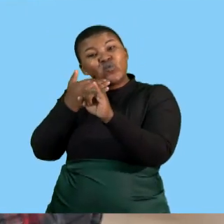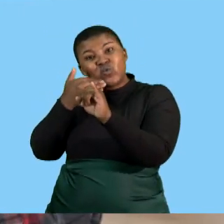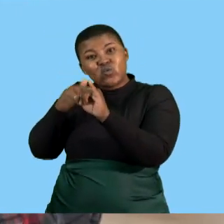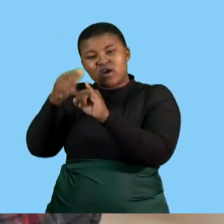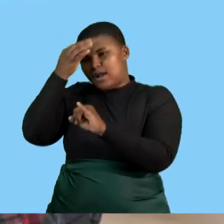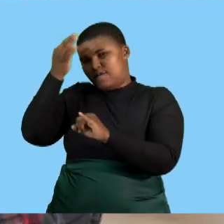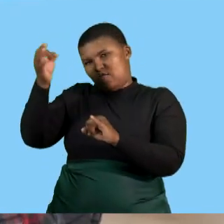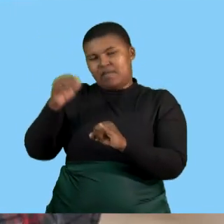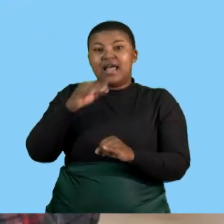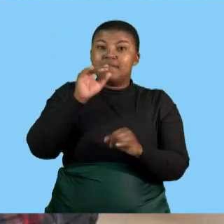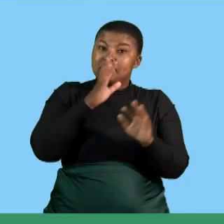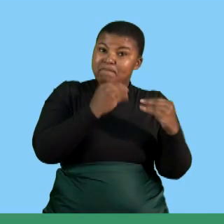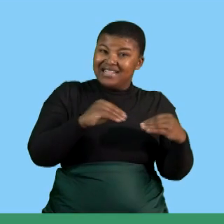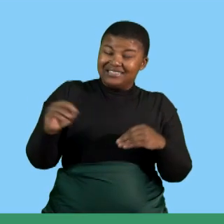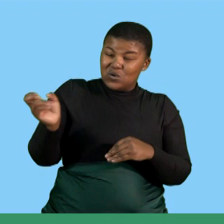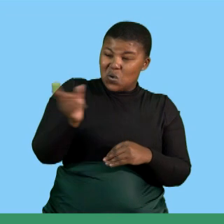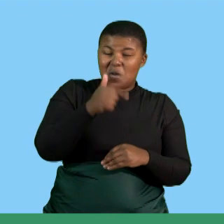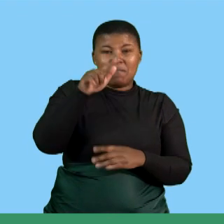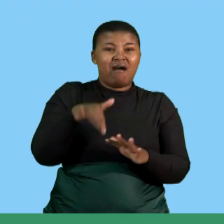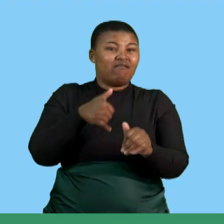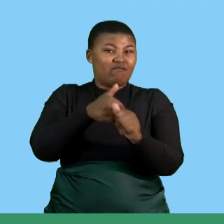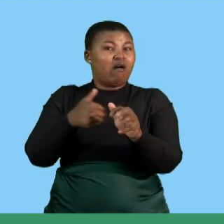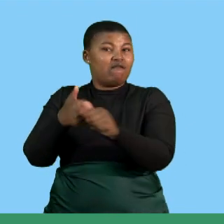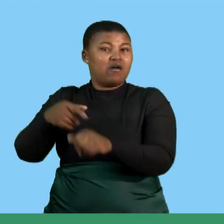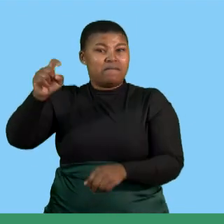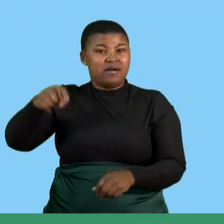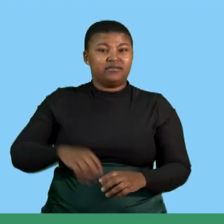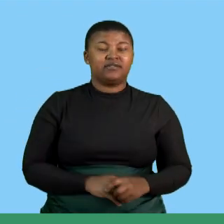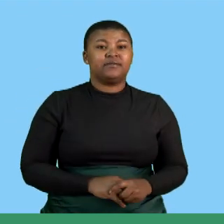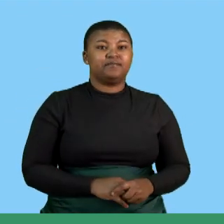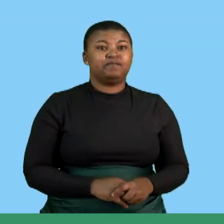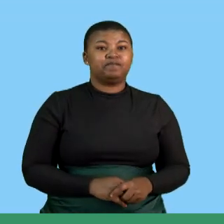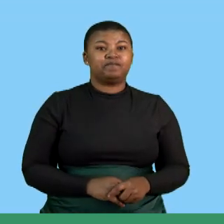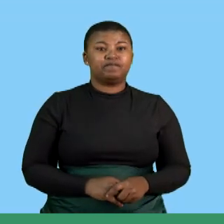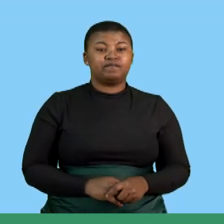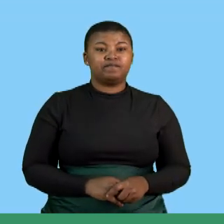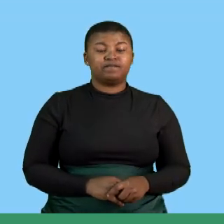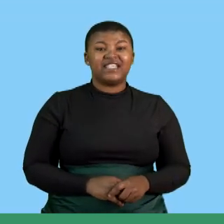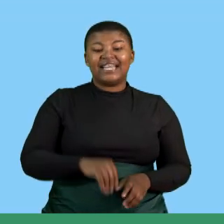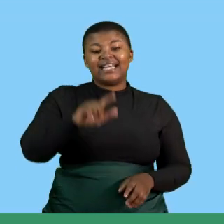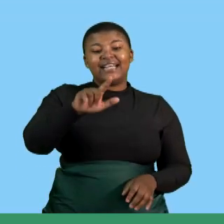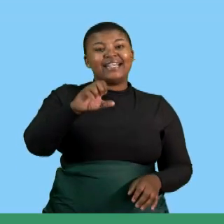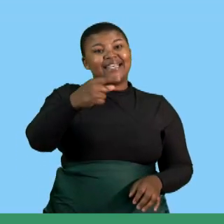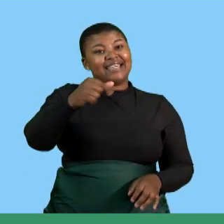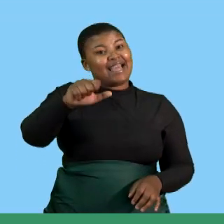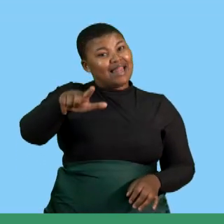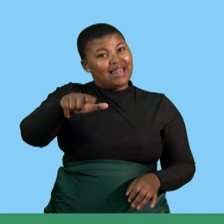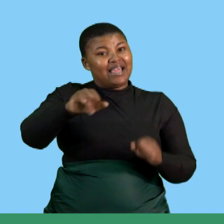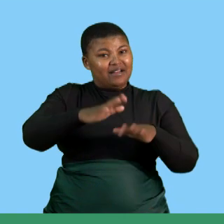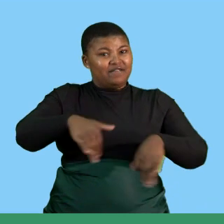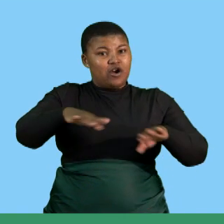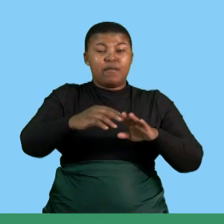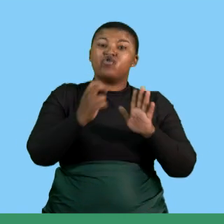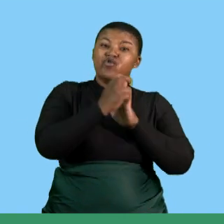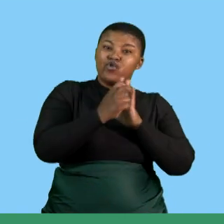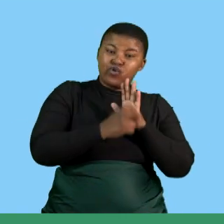any business has to adhere to. All right, so legal environment will be laws and rules that